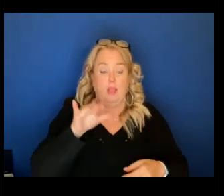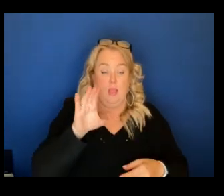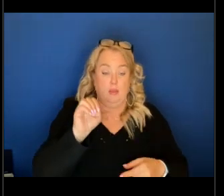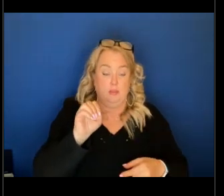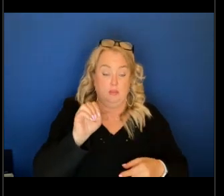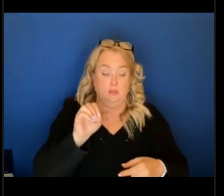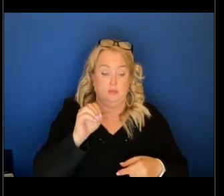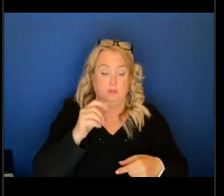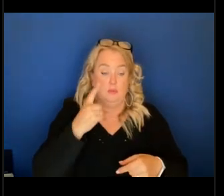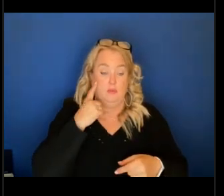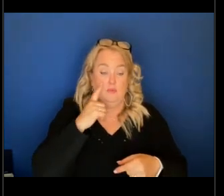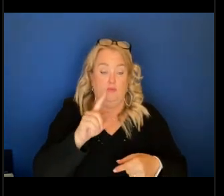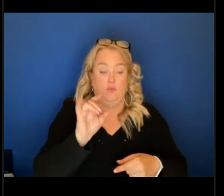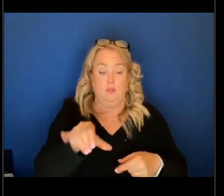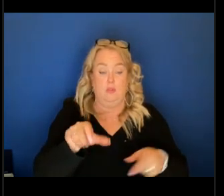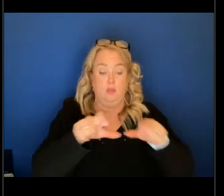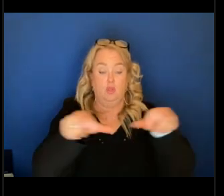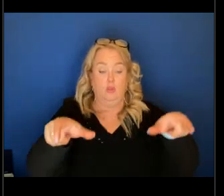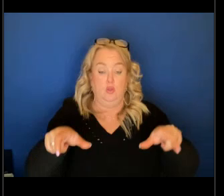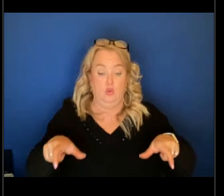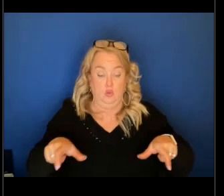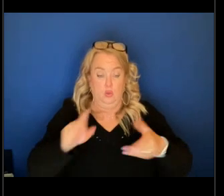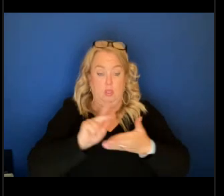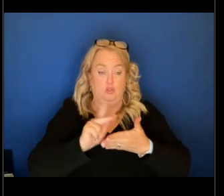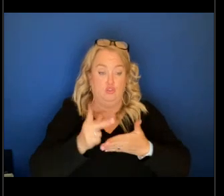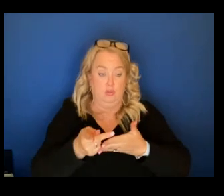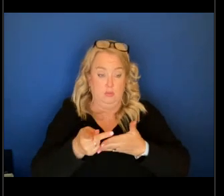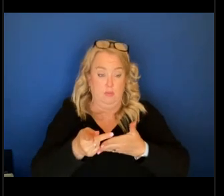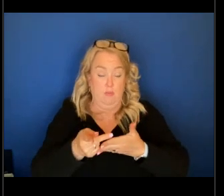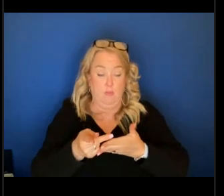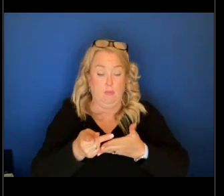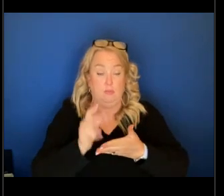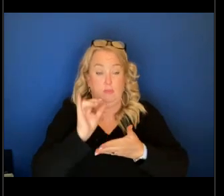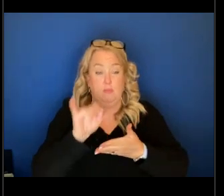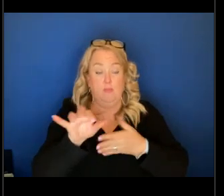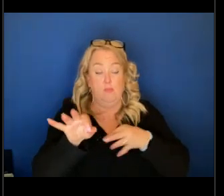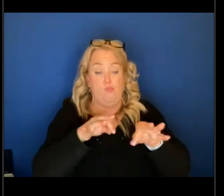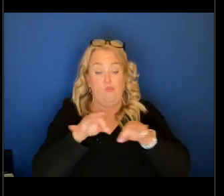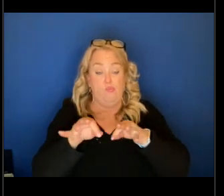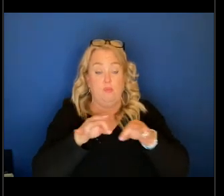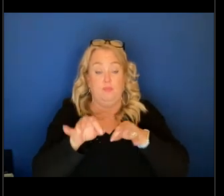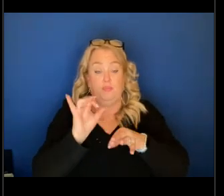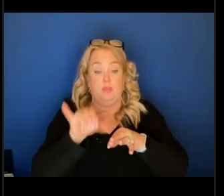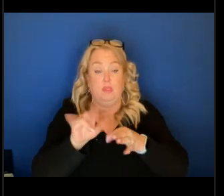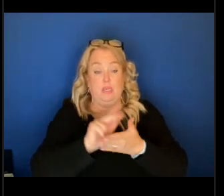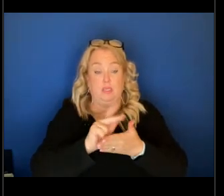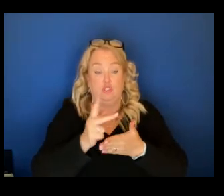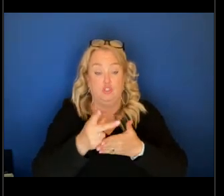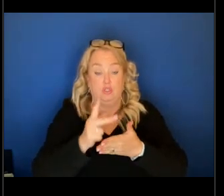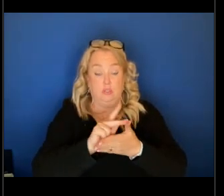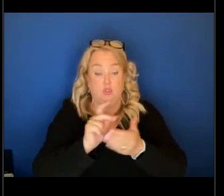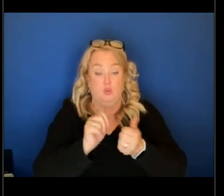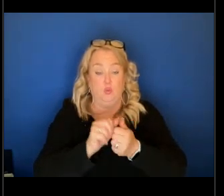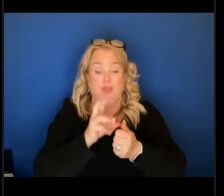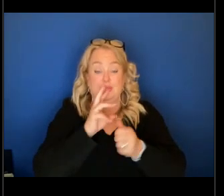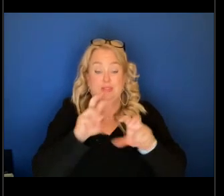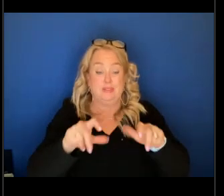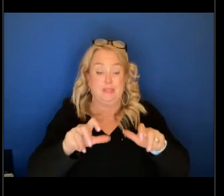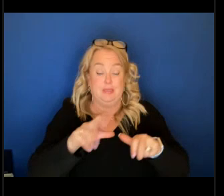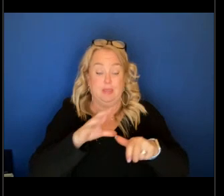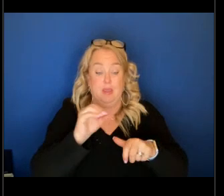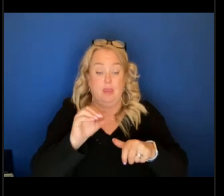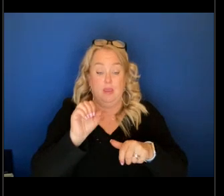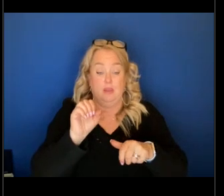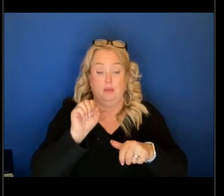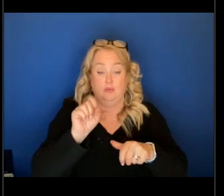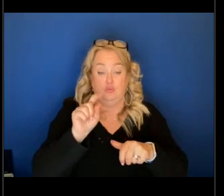at the base of the U. The guidelines permit U-shaped kitchens with a sink or cooktop at the base